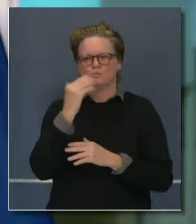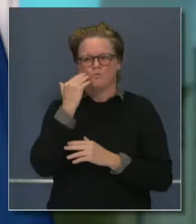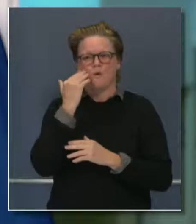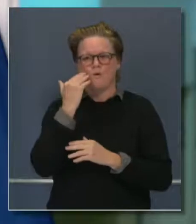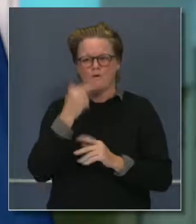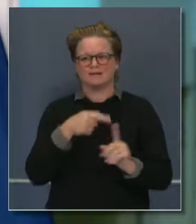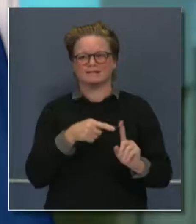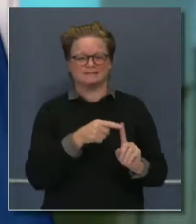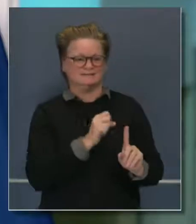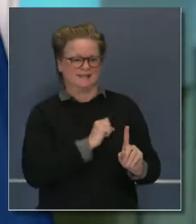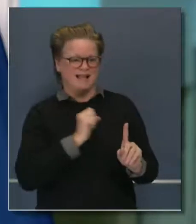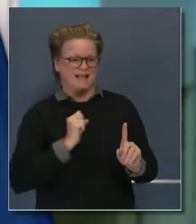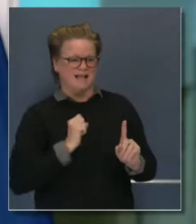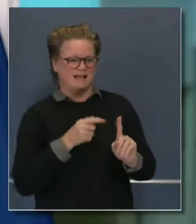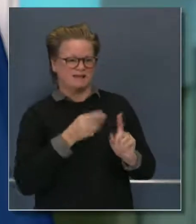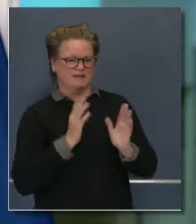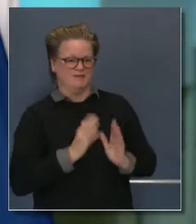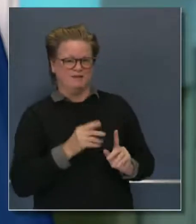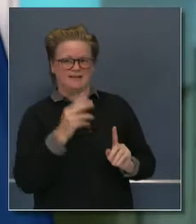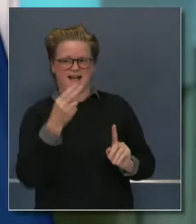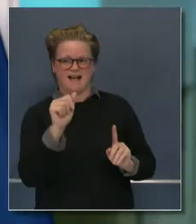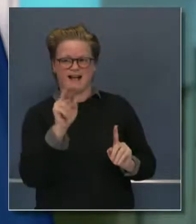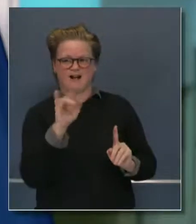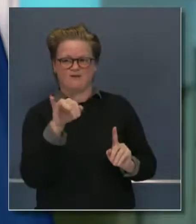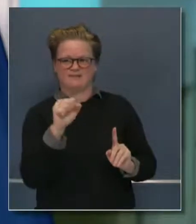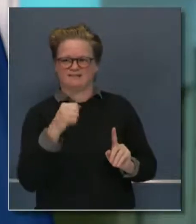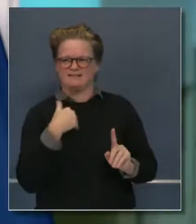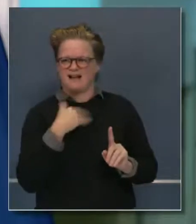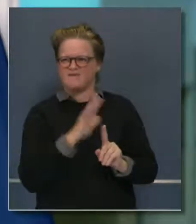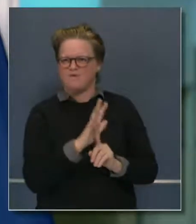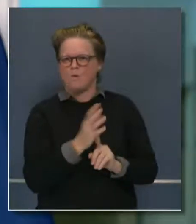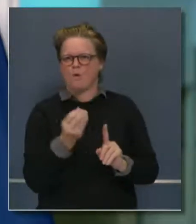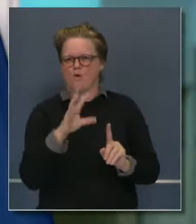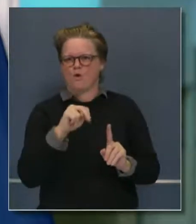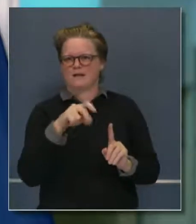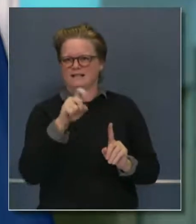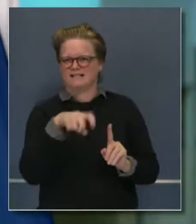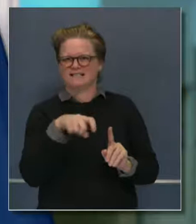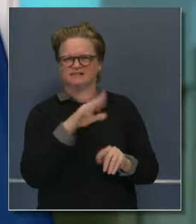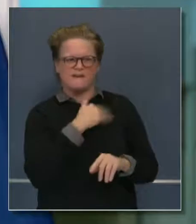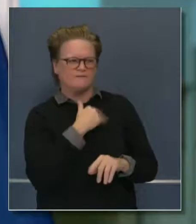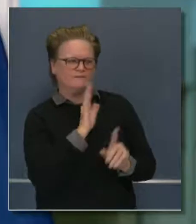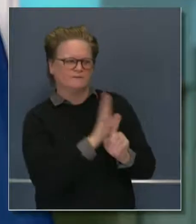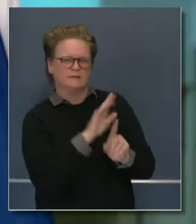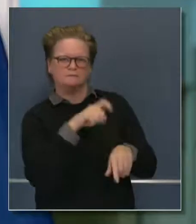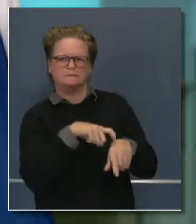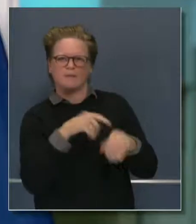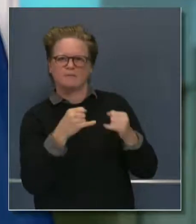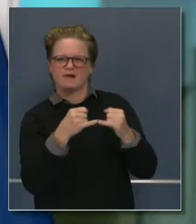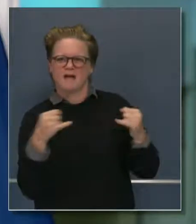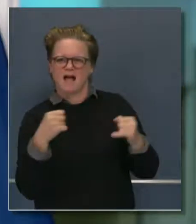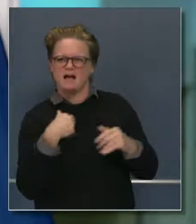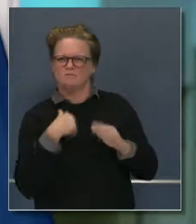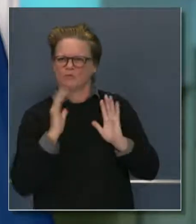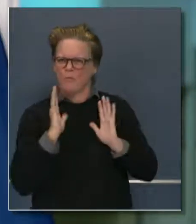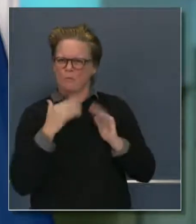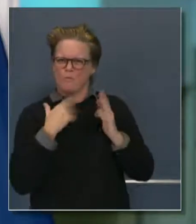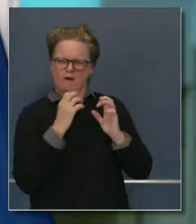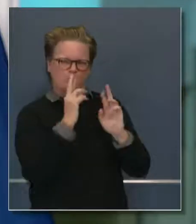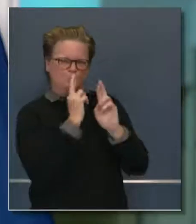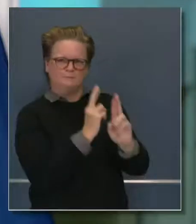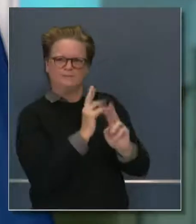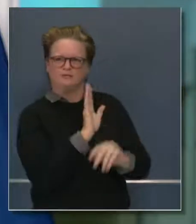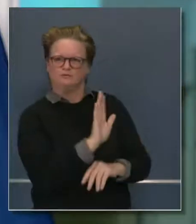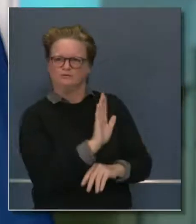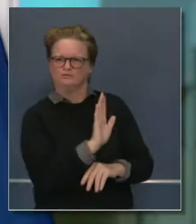is vis-a-vis her own timelines and needs, and we'll work through that as we are working through the cattle call of